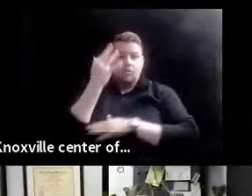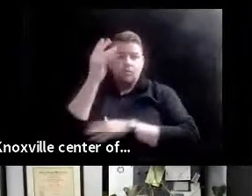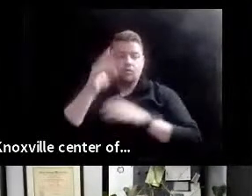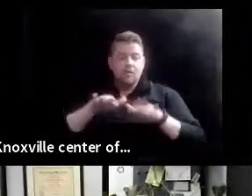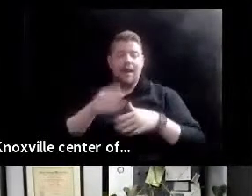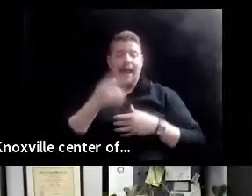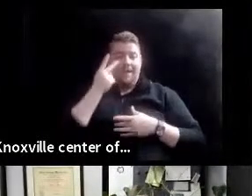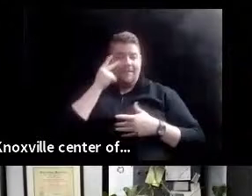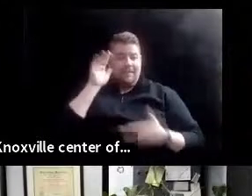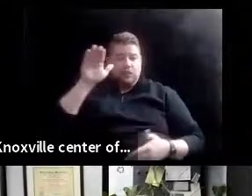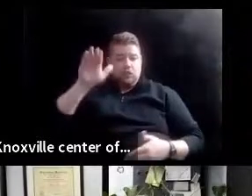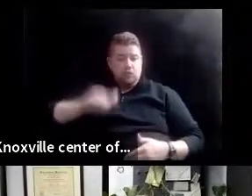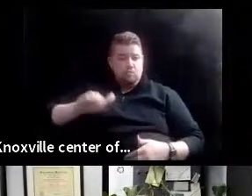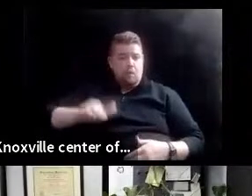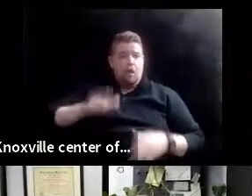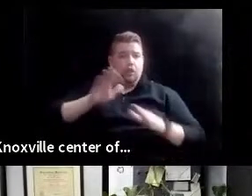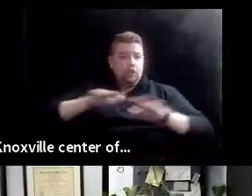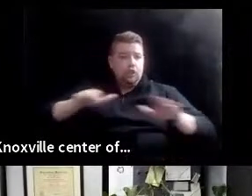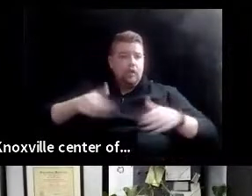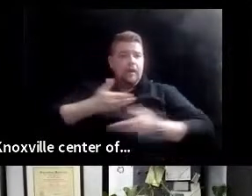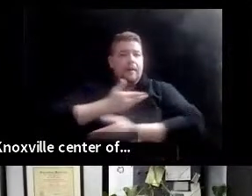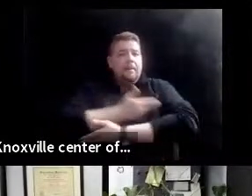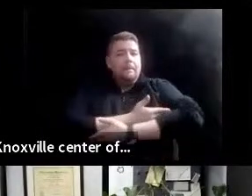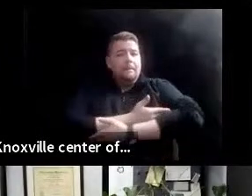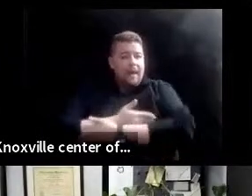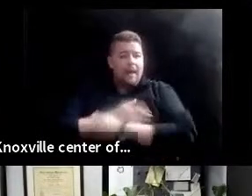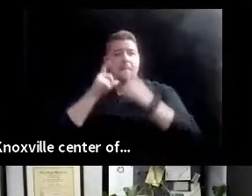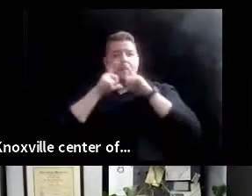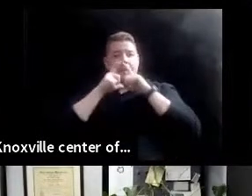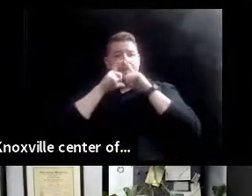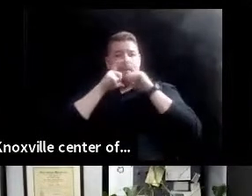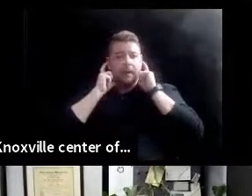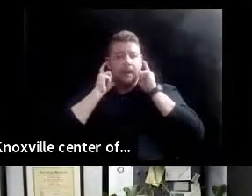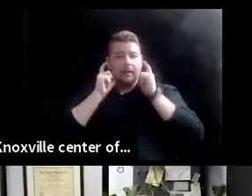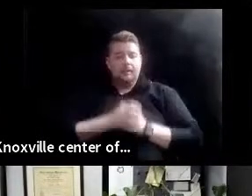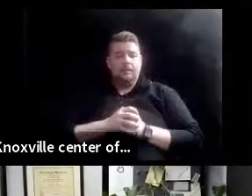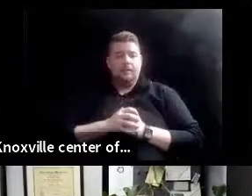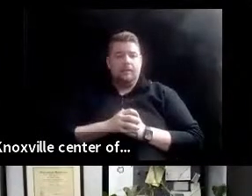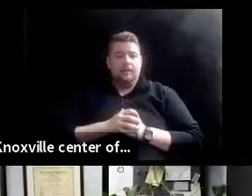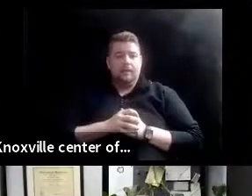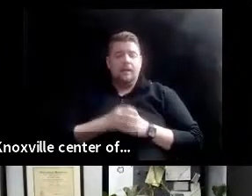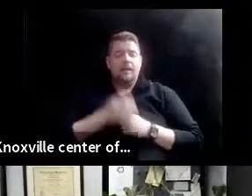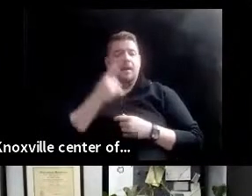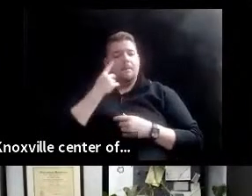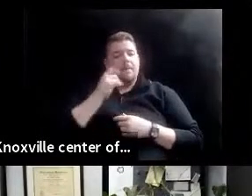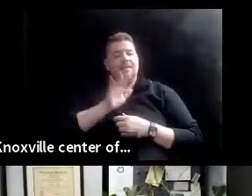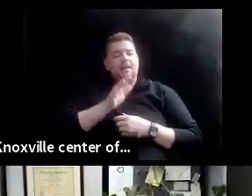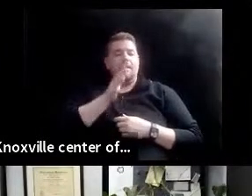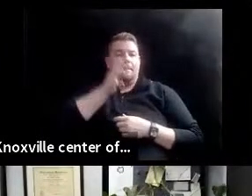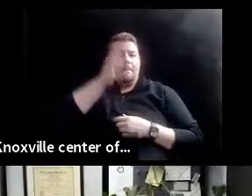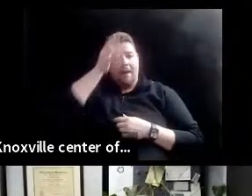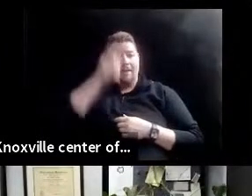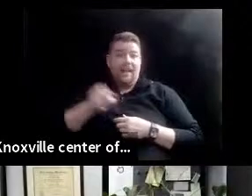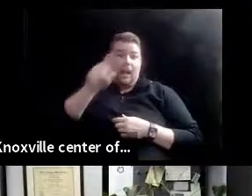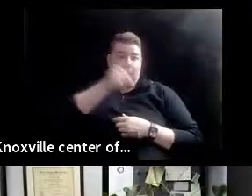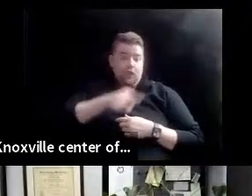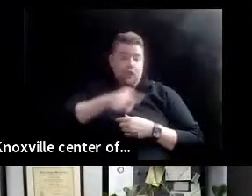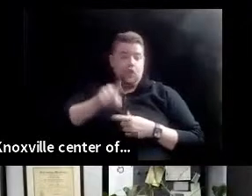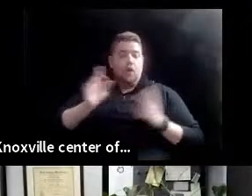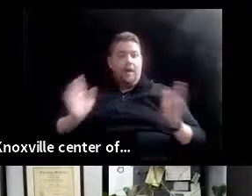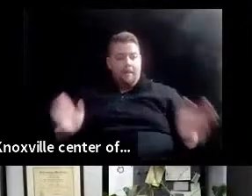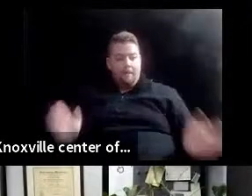small children and infants wearing a mask because their parents and you have actually